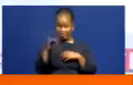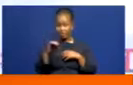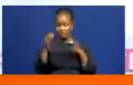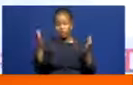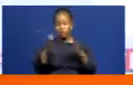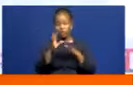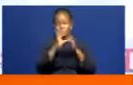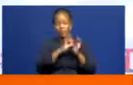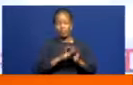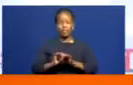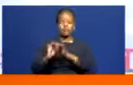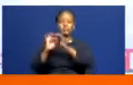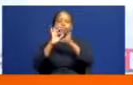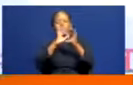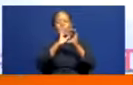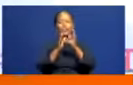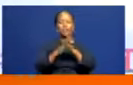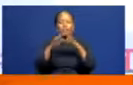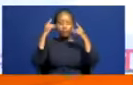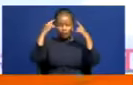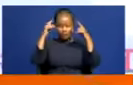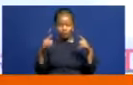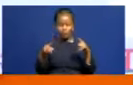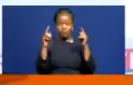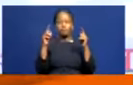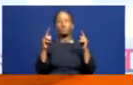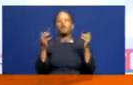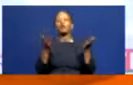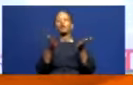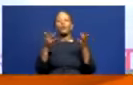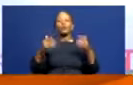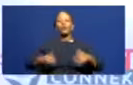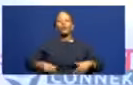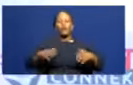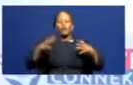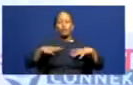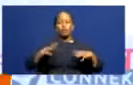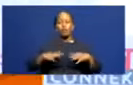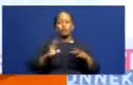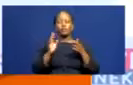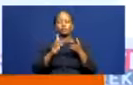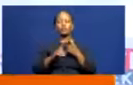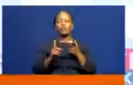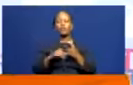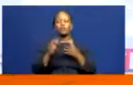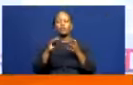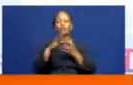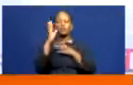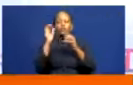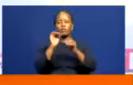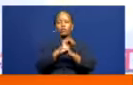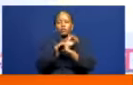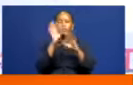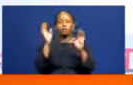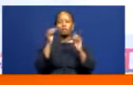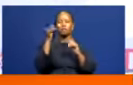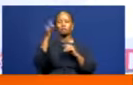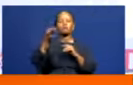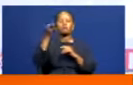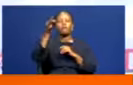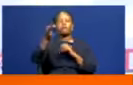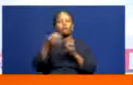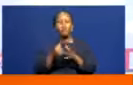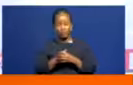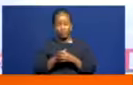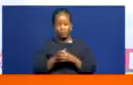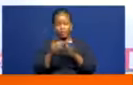and prosperity, where young people are the engineers of a bright future for all Africans.